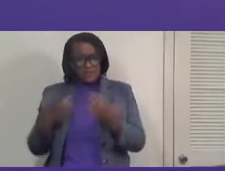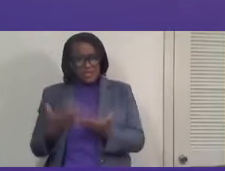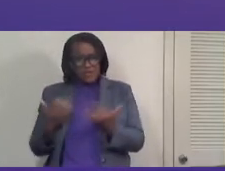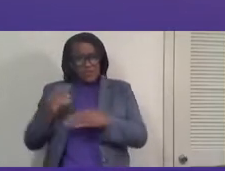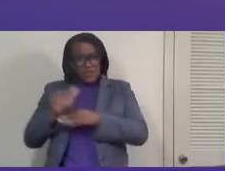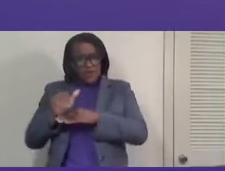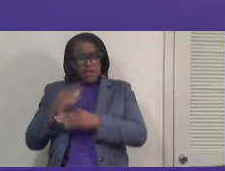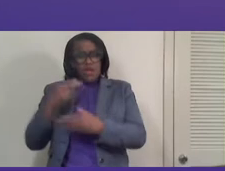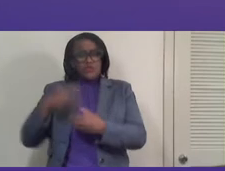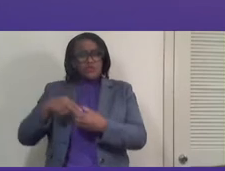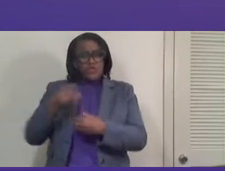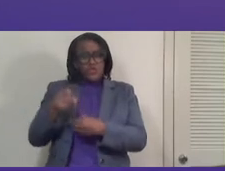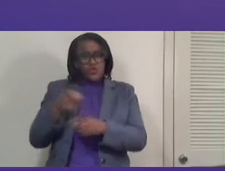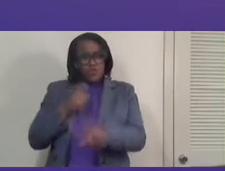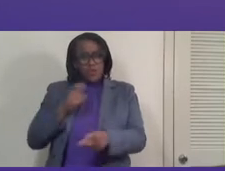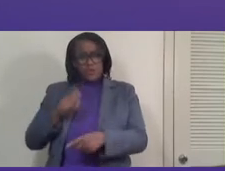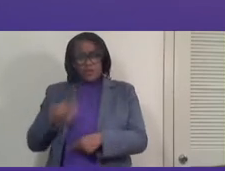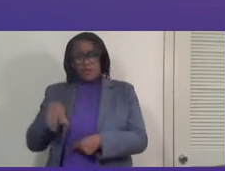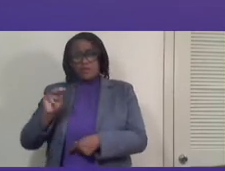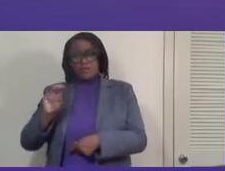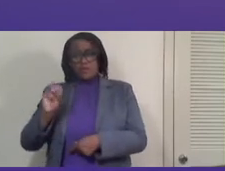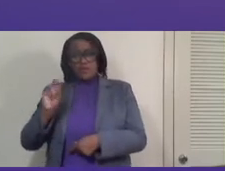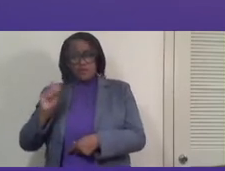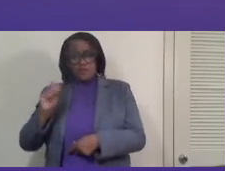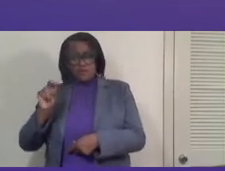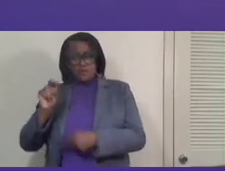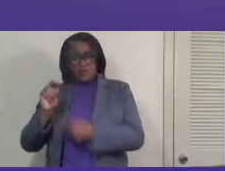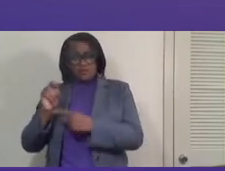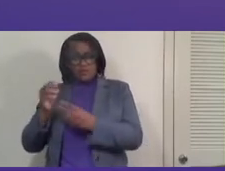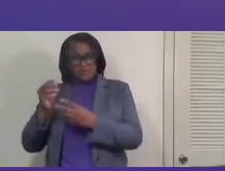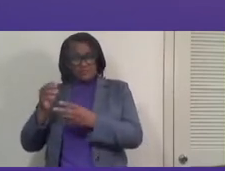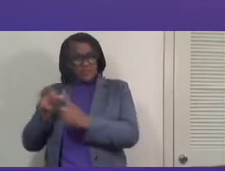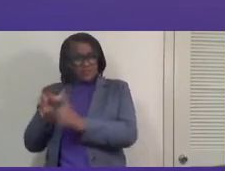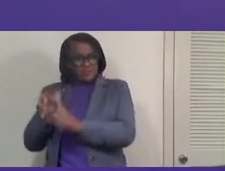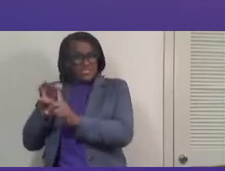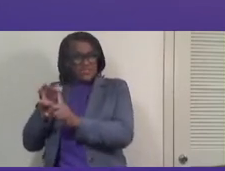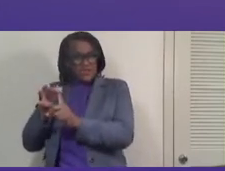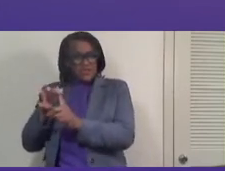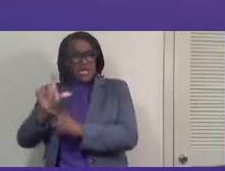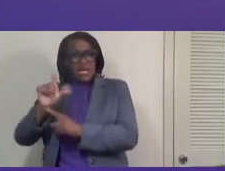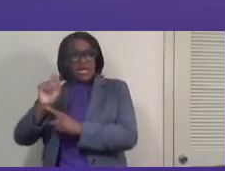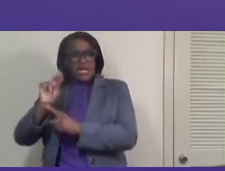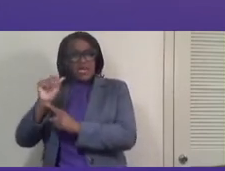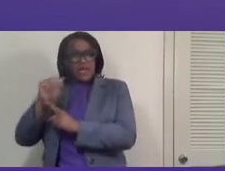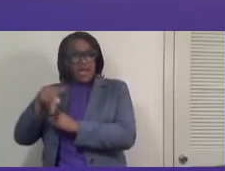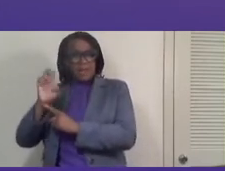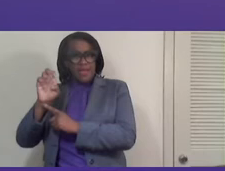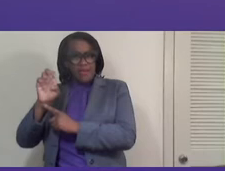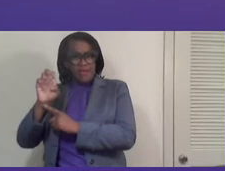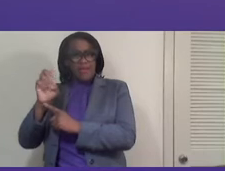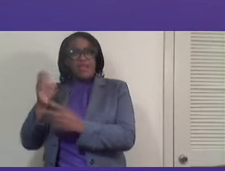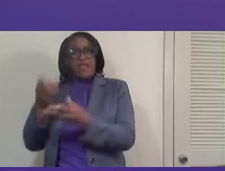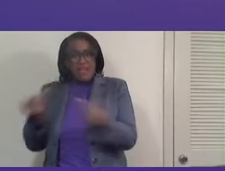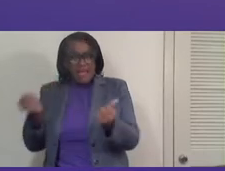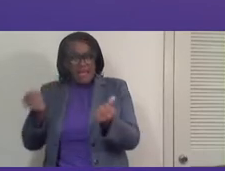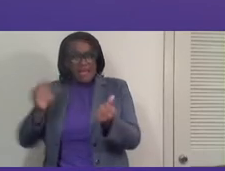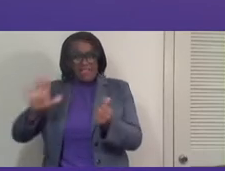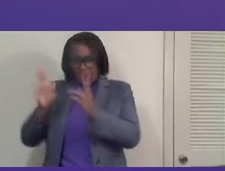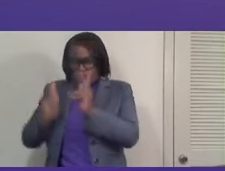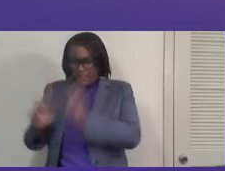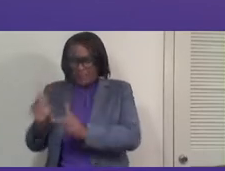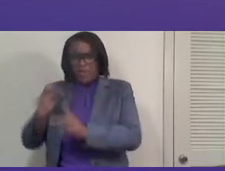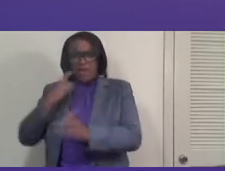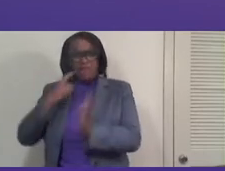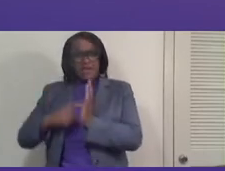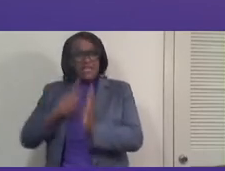from Lenape land. I have appreciation and respect for the Lenape people and recognize that Philadelphia is